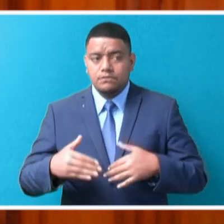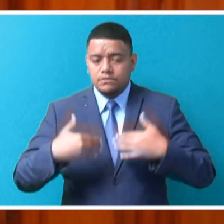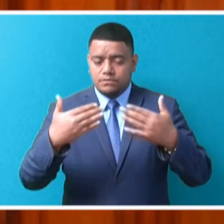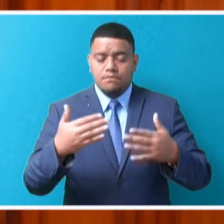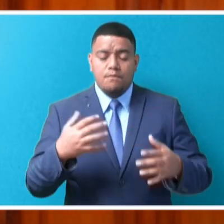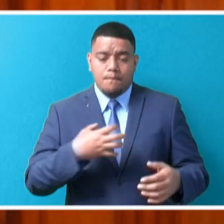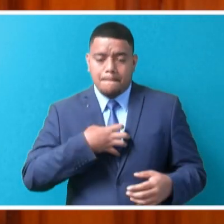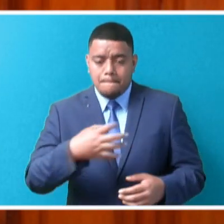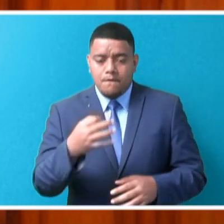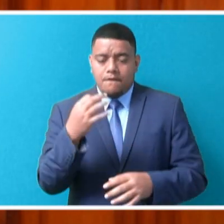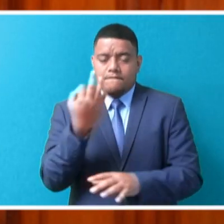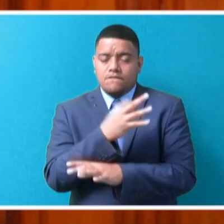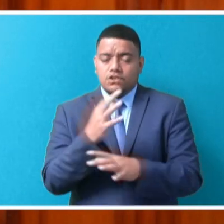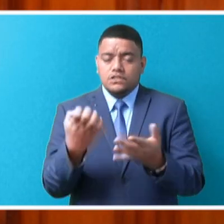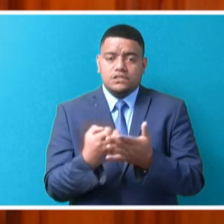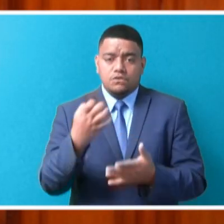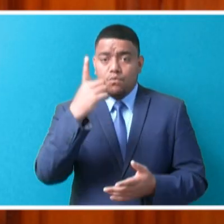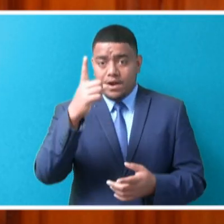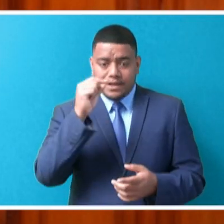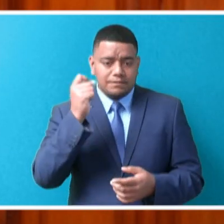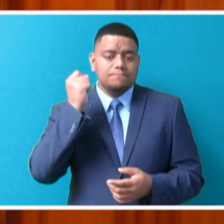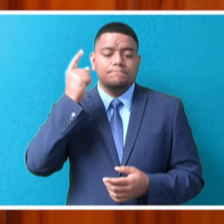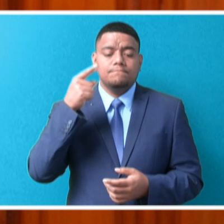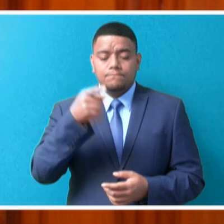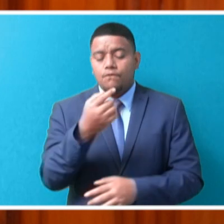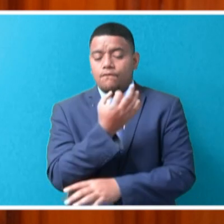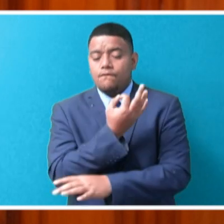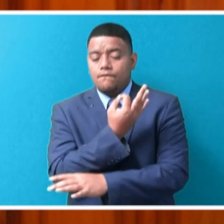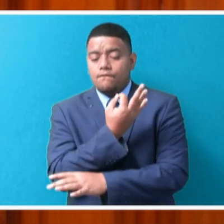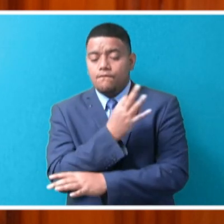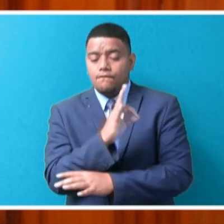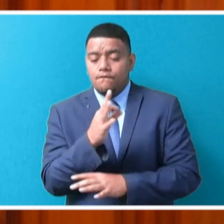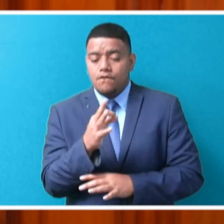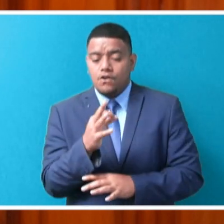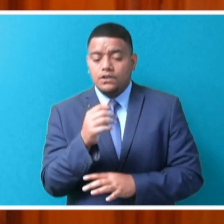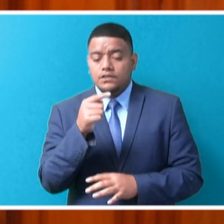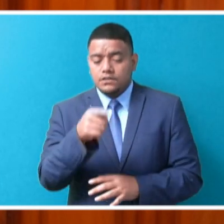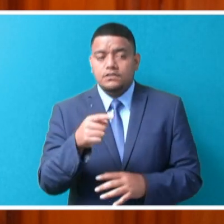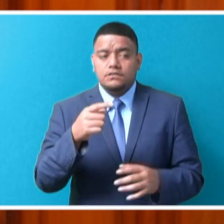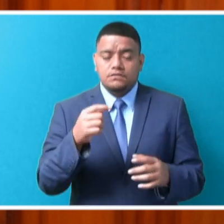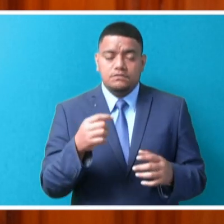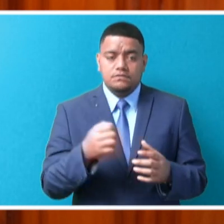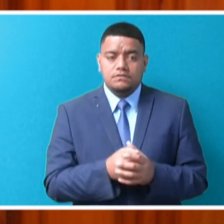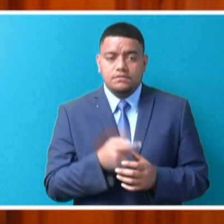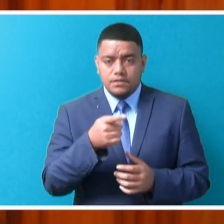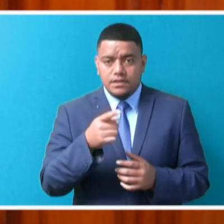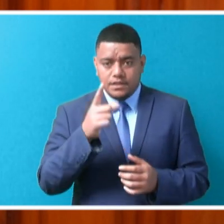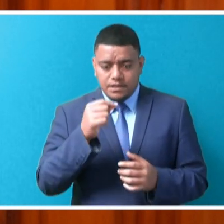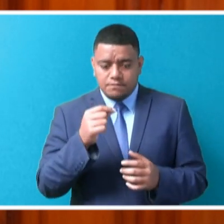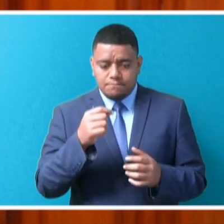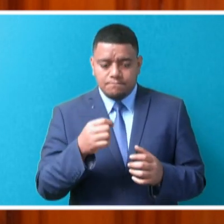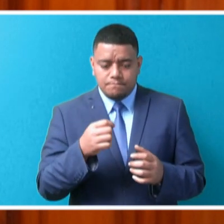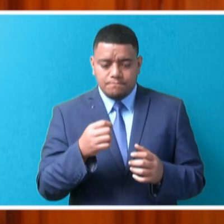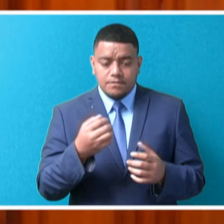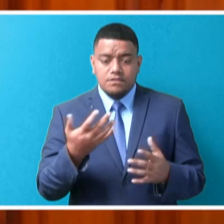holistic forest economy, one that recognizes forest as multidimensional ecosystem capable of generating inclusive